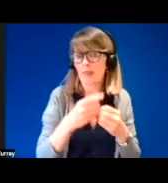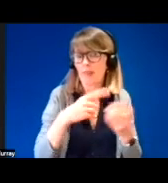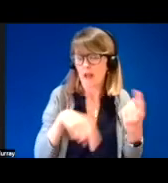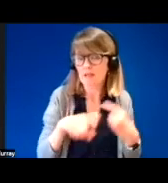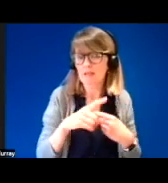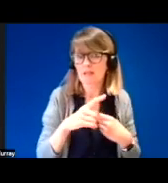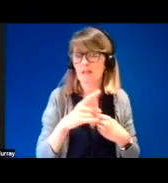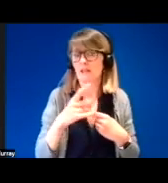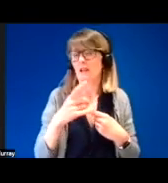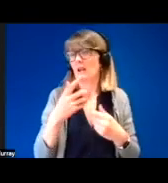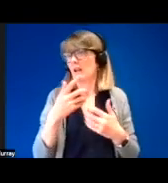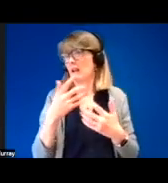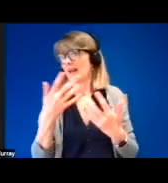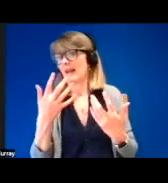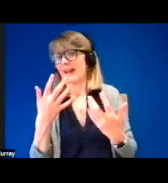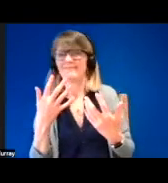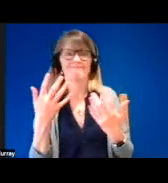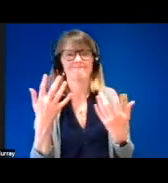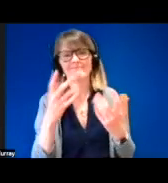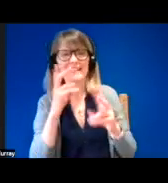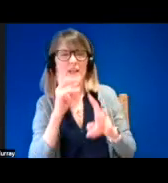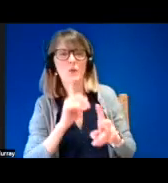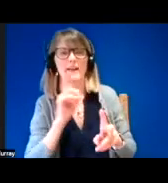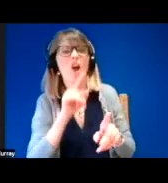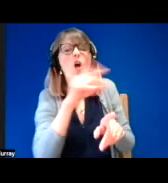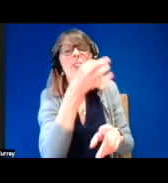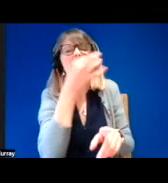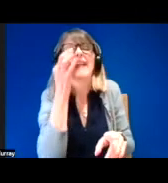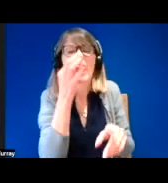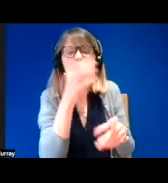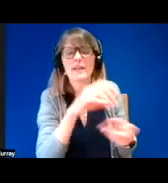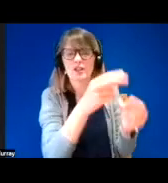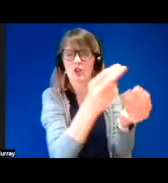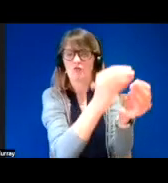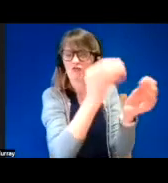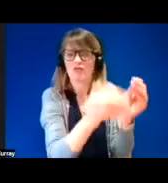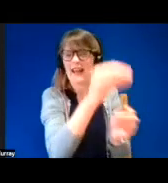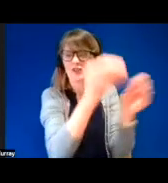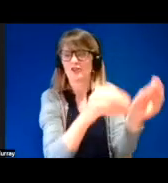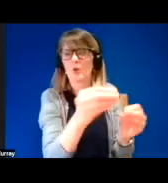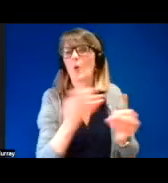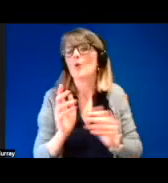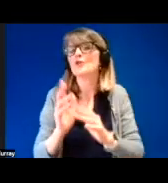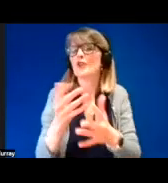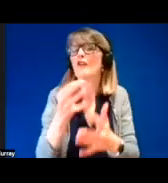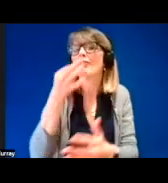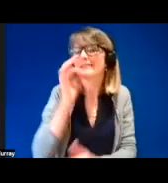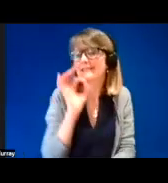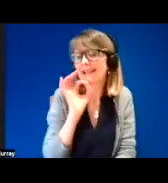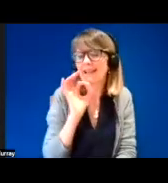ones who do the flowers or the cleaning or serve the tea, rather than being the upfront